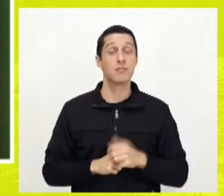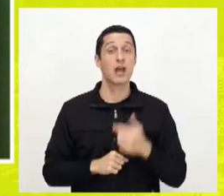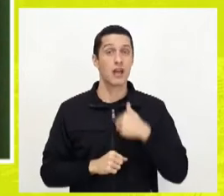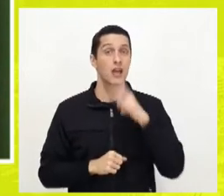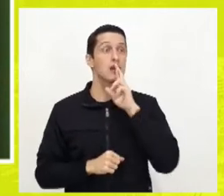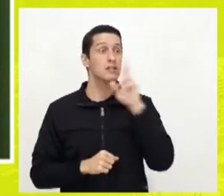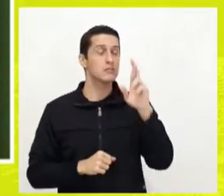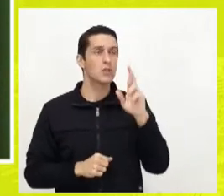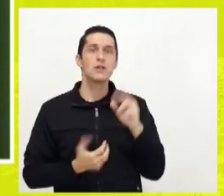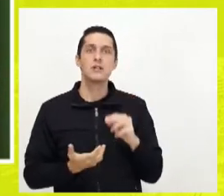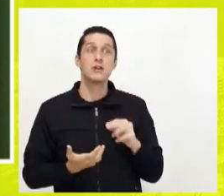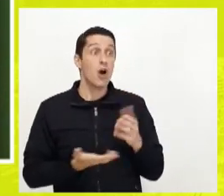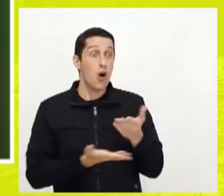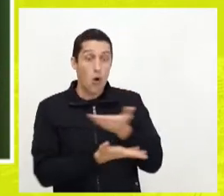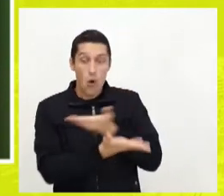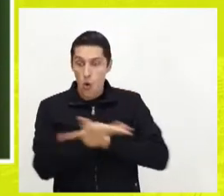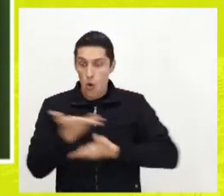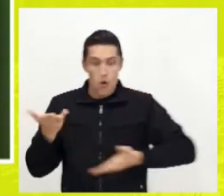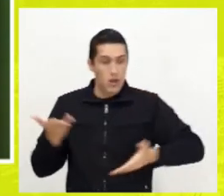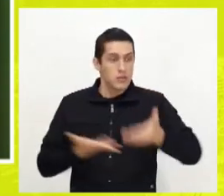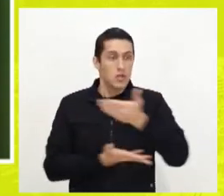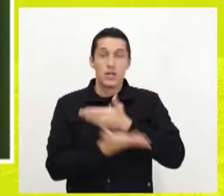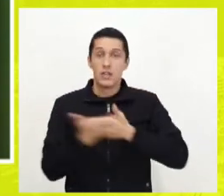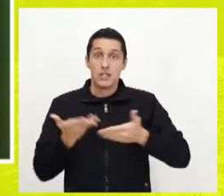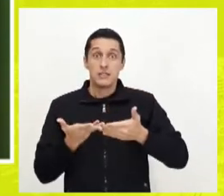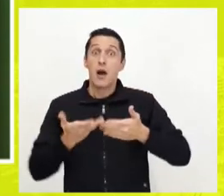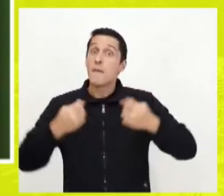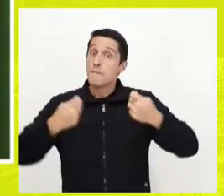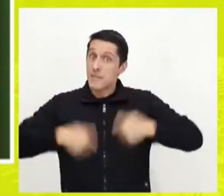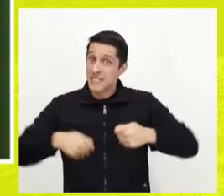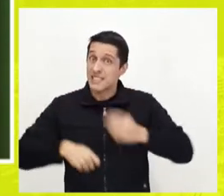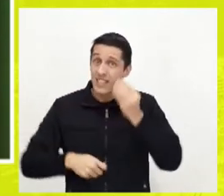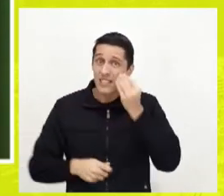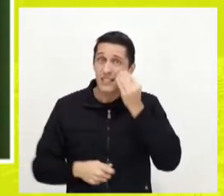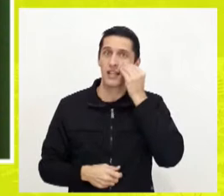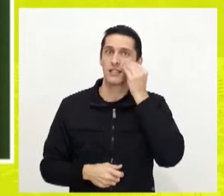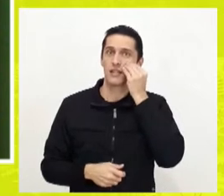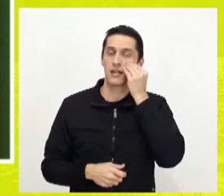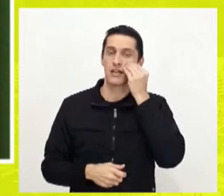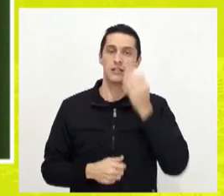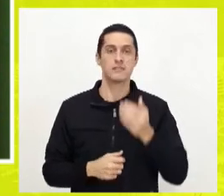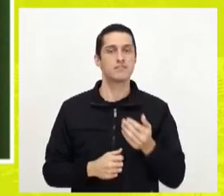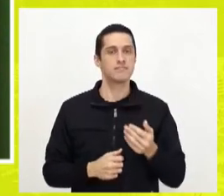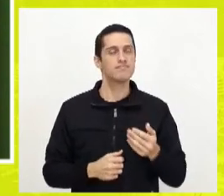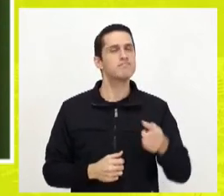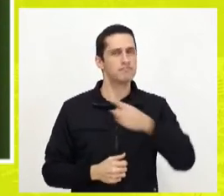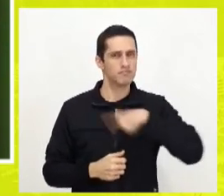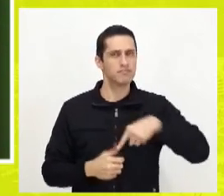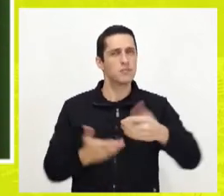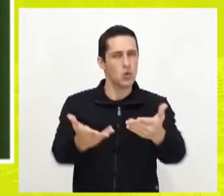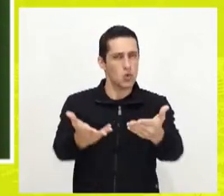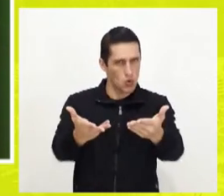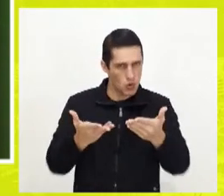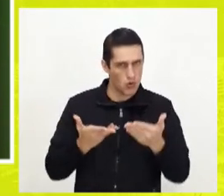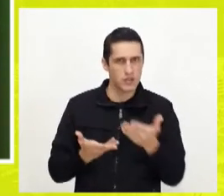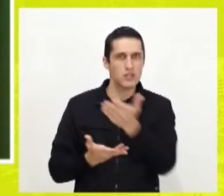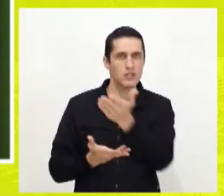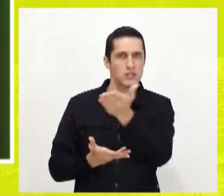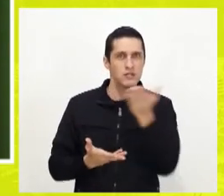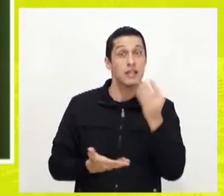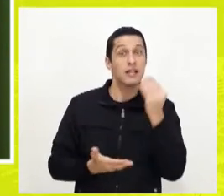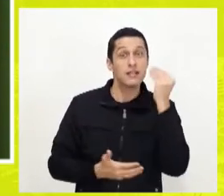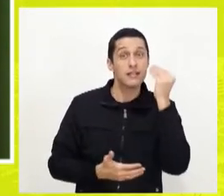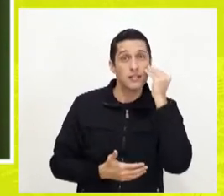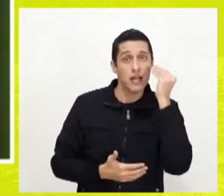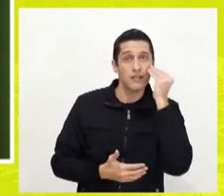answer is there is no collaboration if we don't try so a call very hard call to